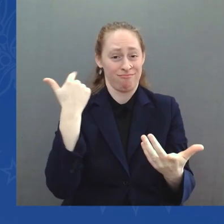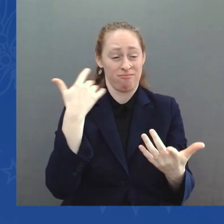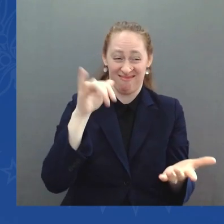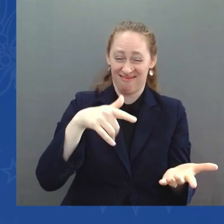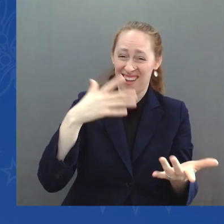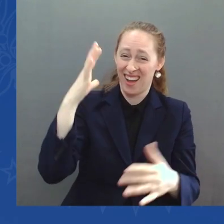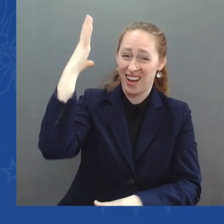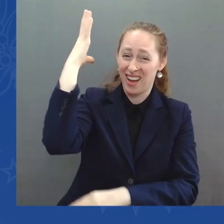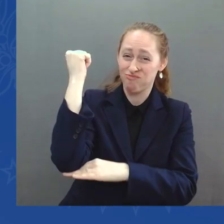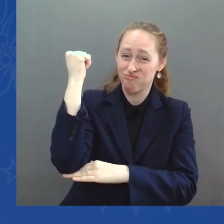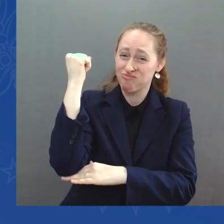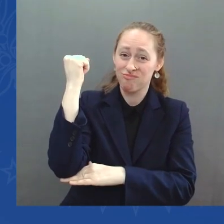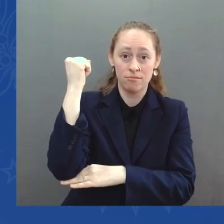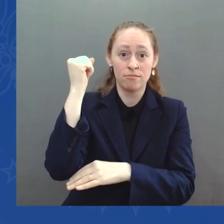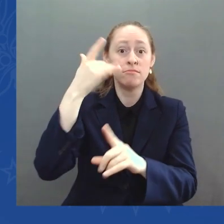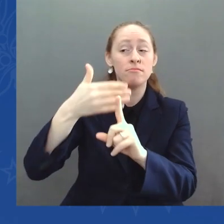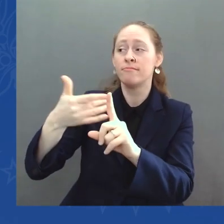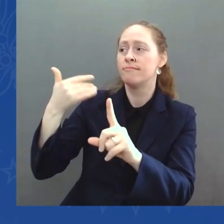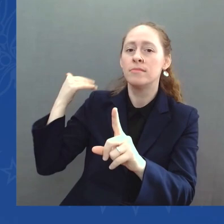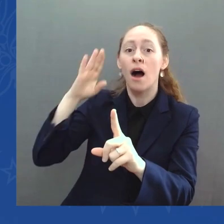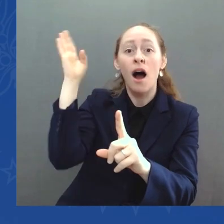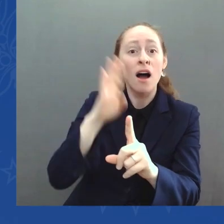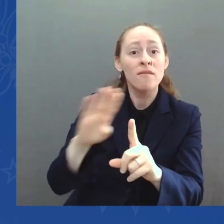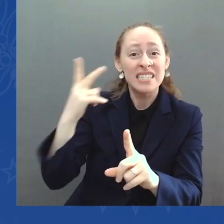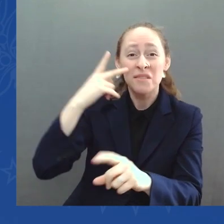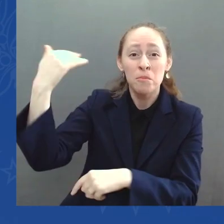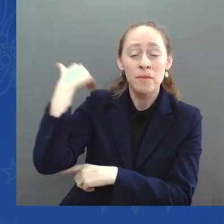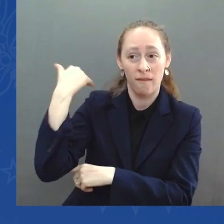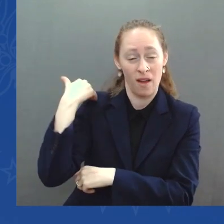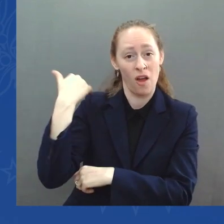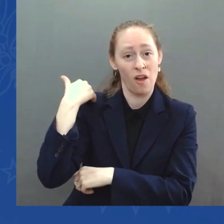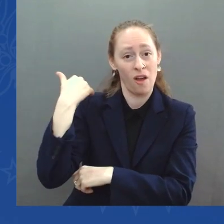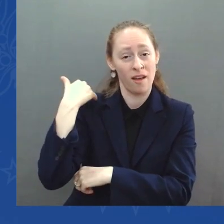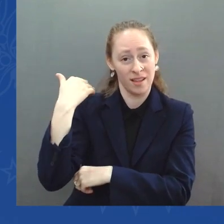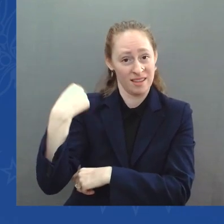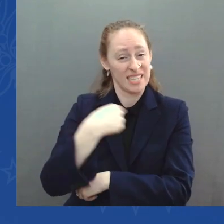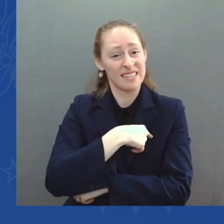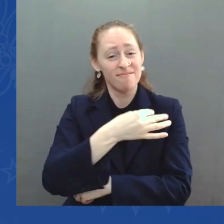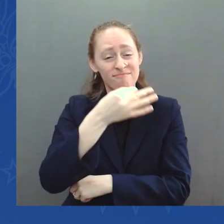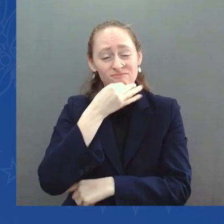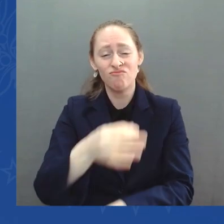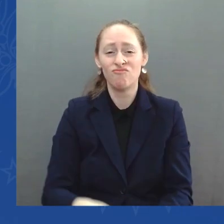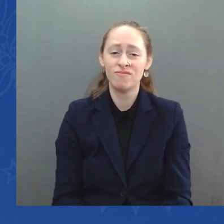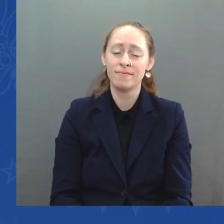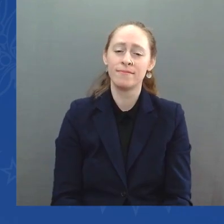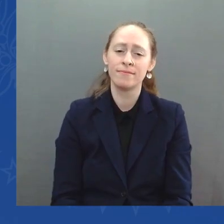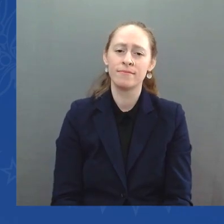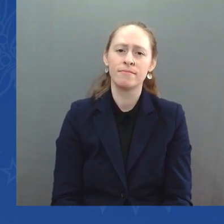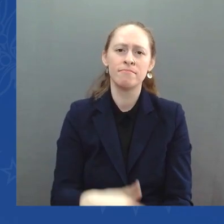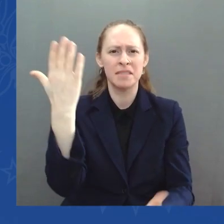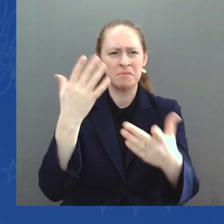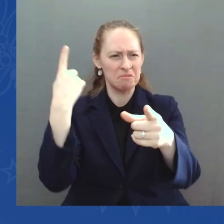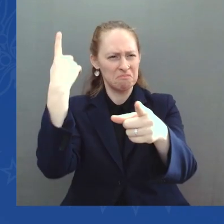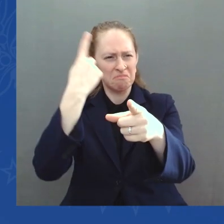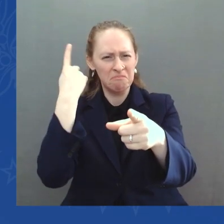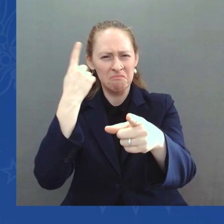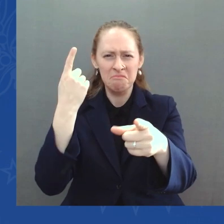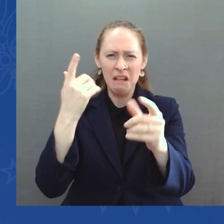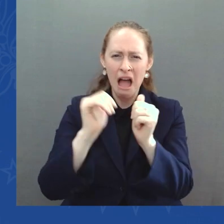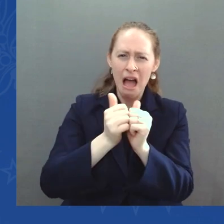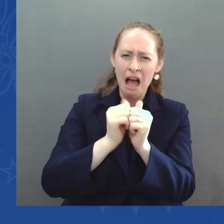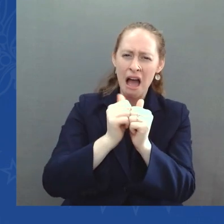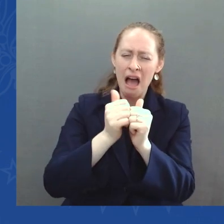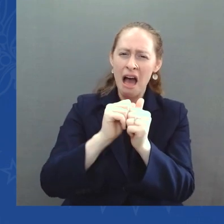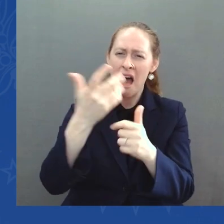that happened by accident. We're able to do it because we coordinated across the government, partnered with state and local leaders, governors on